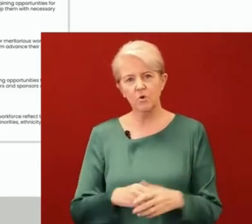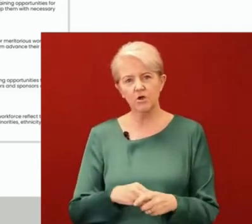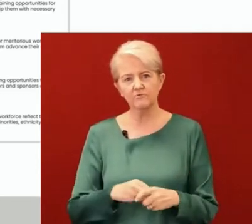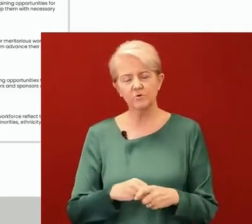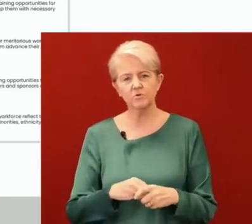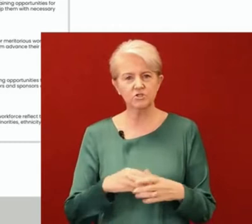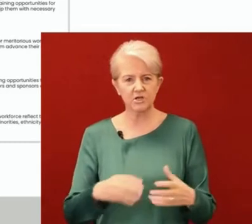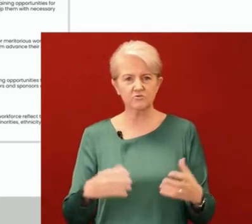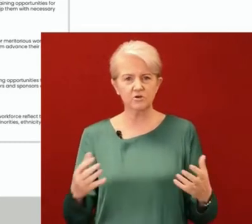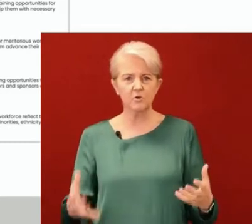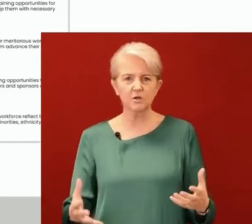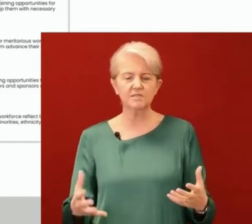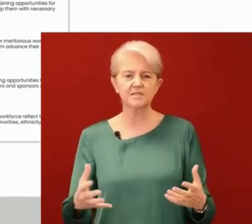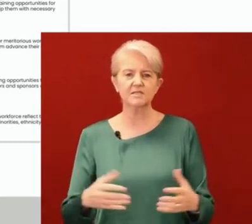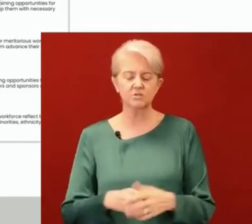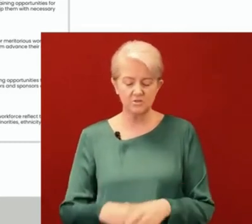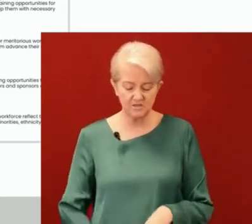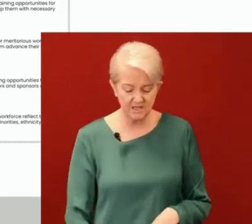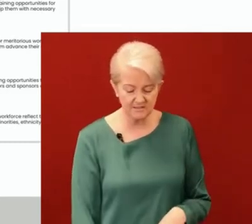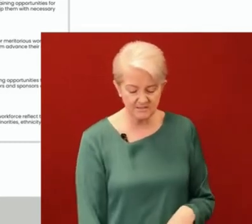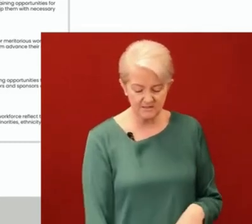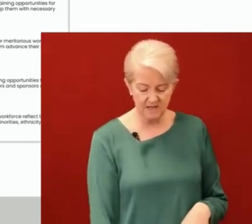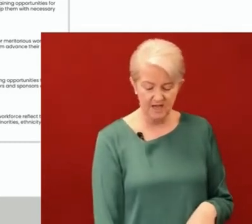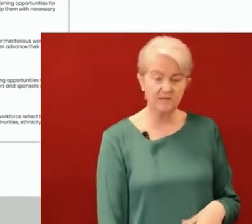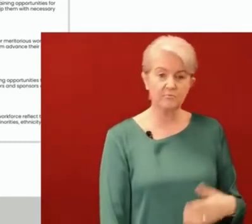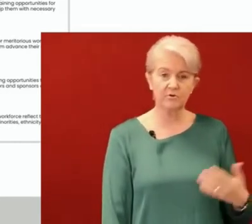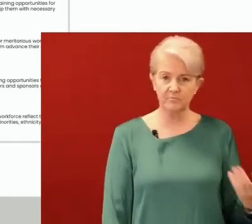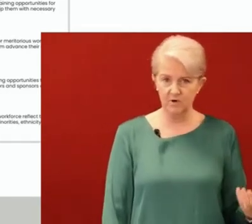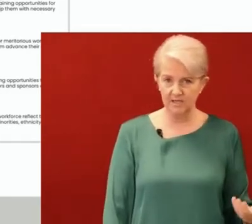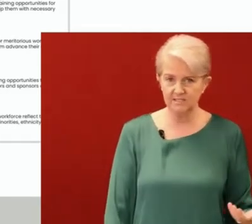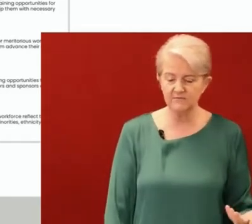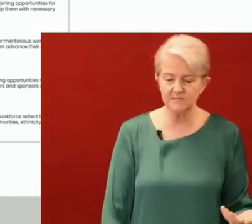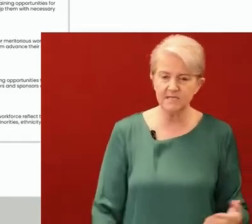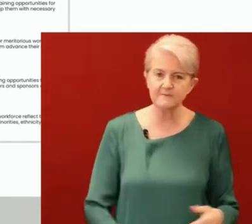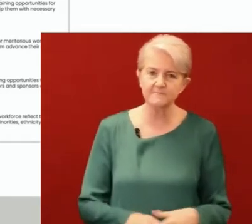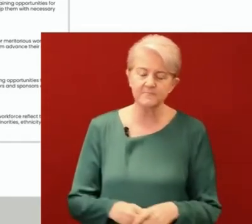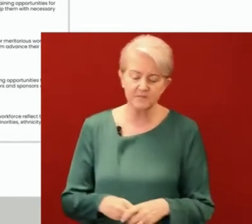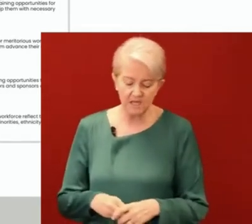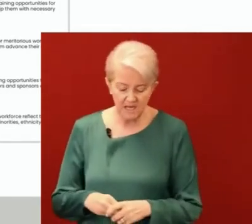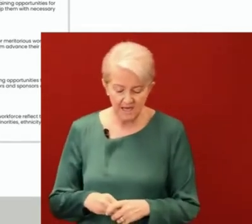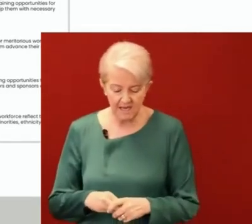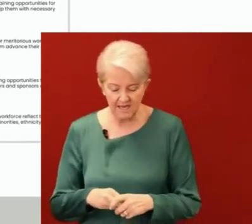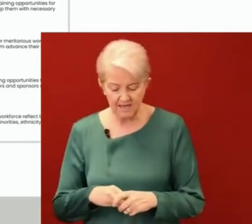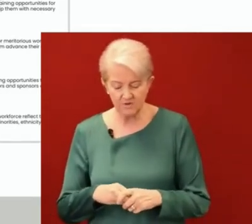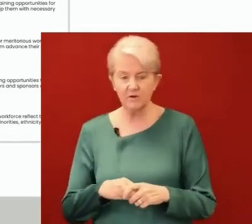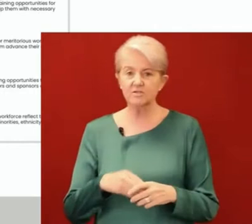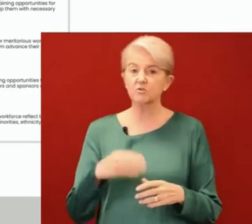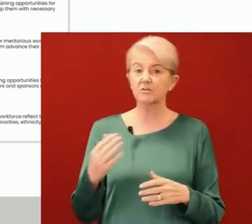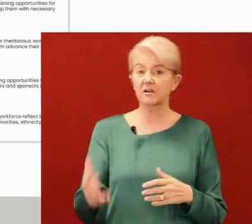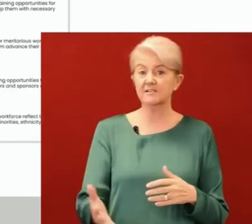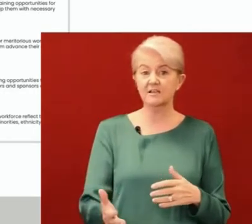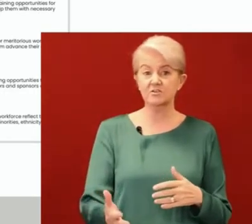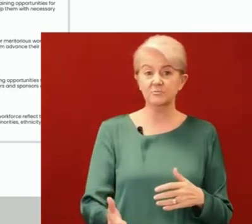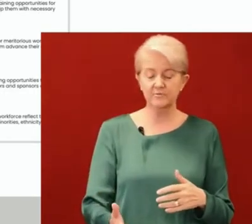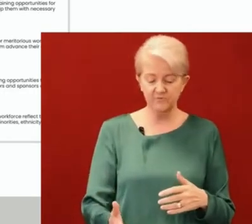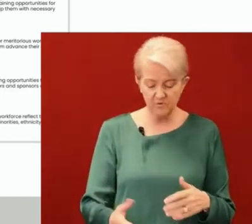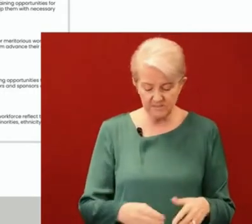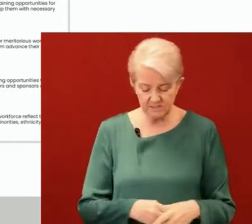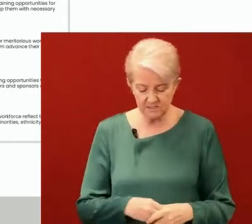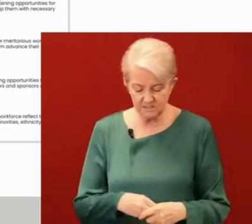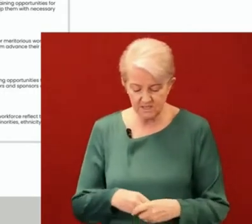linked workforce gender equality to things like improved productivity, increased